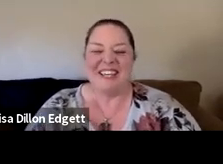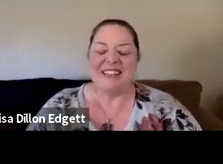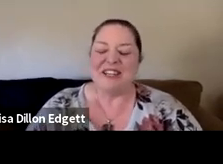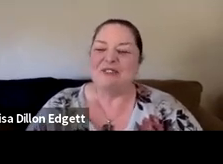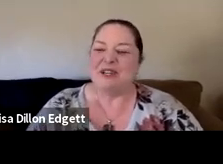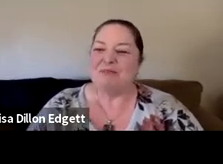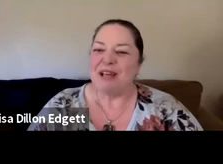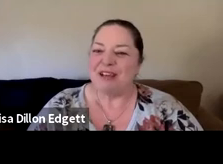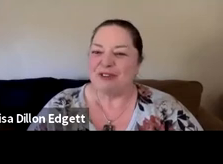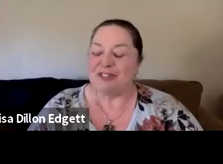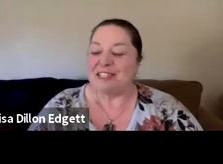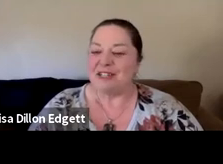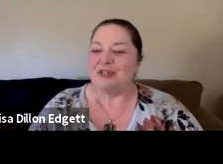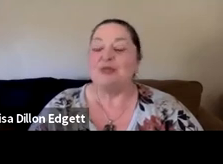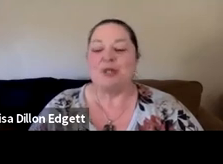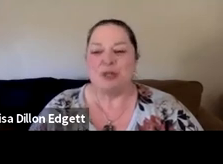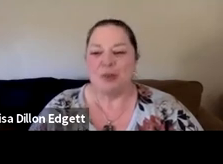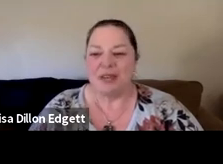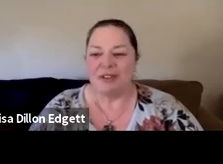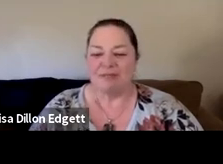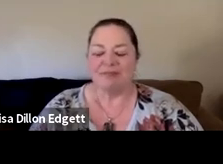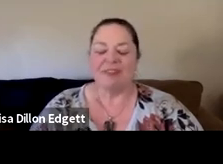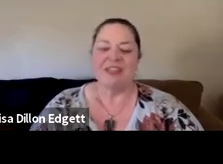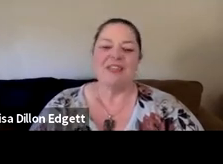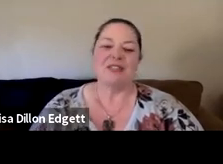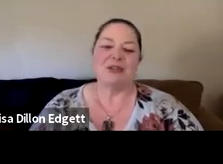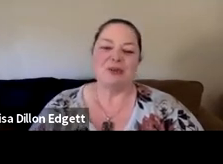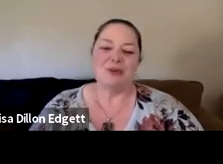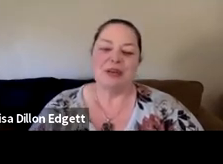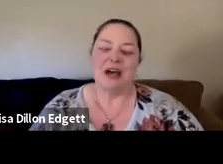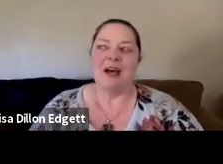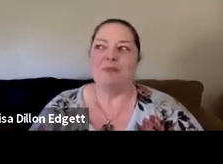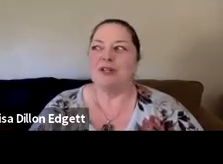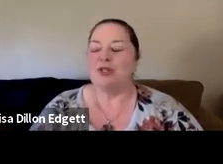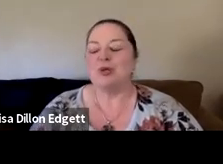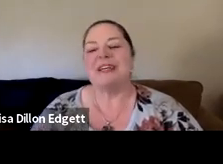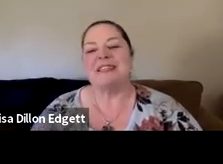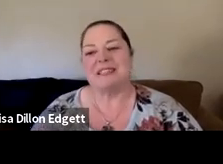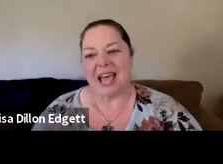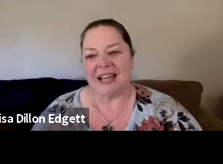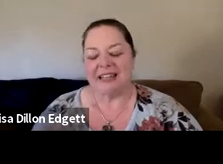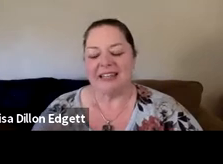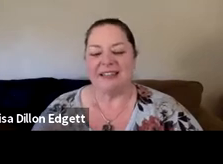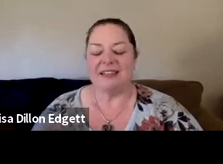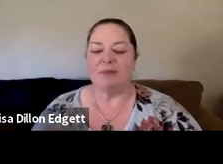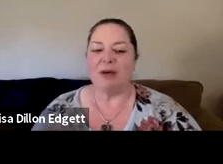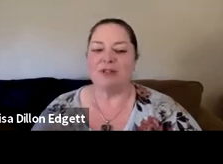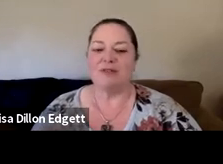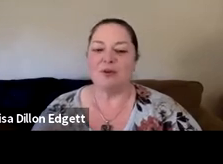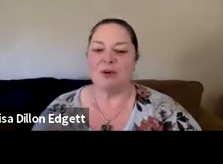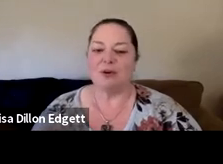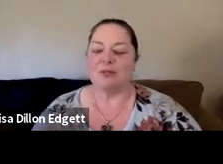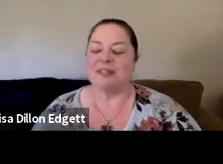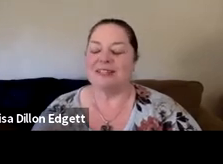then you can apply for a senior tuition waiver. Okay. So I'm not sure exactly the amount